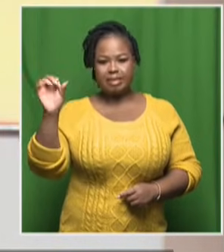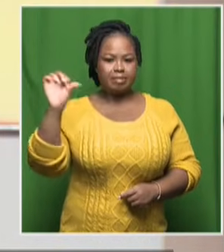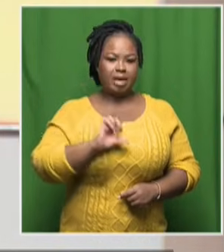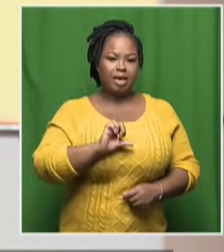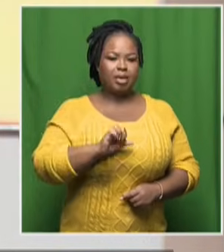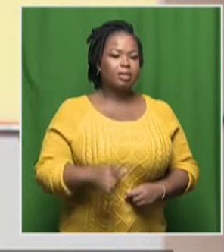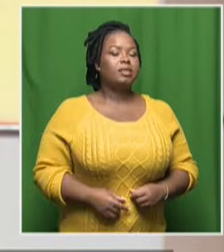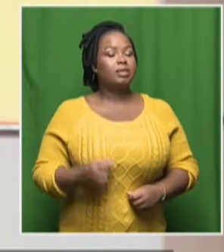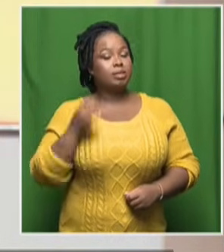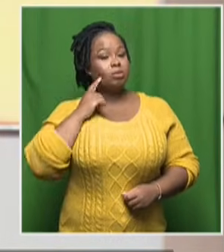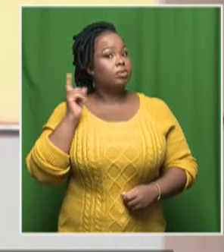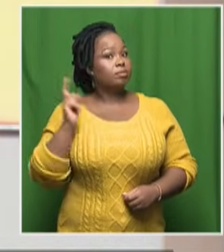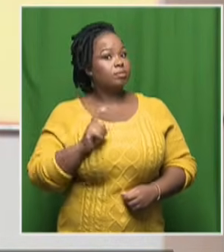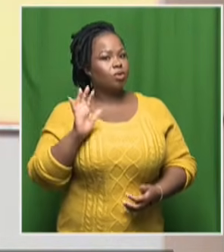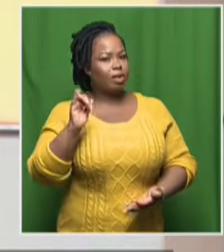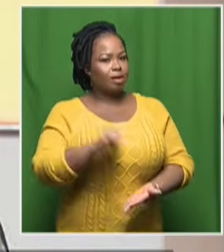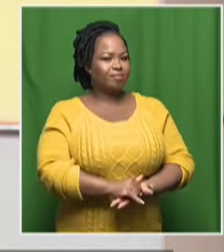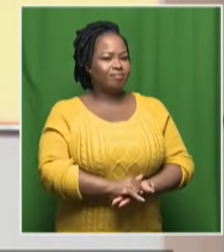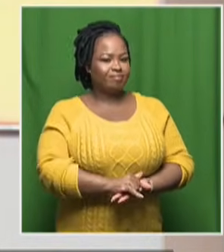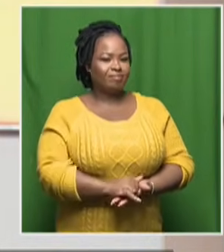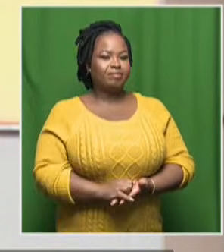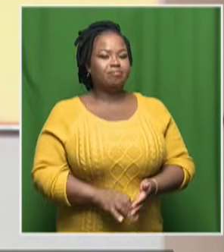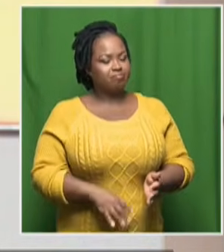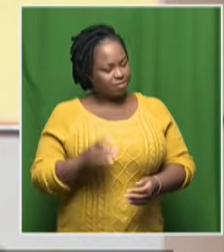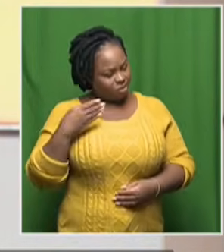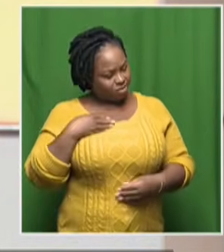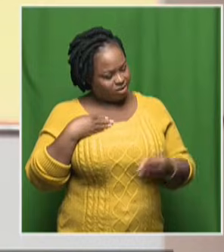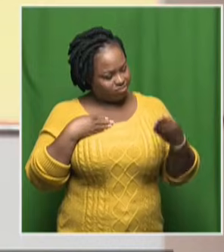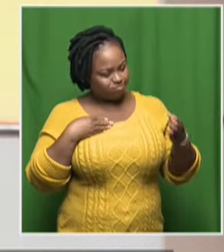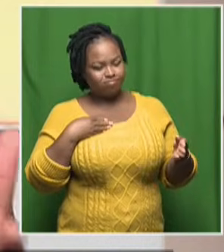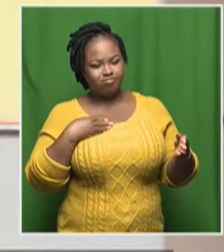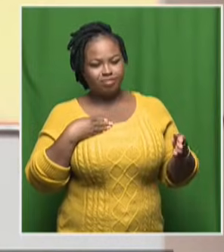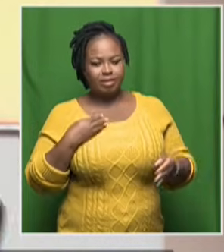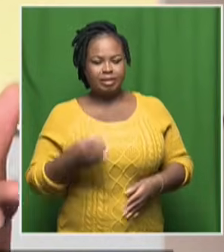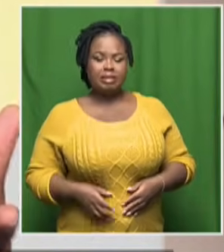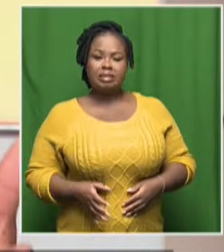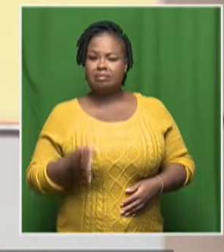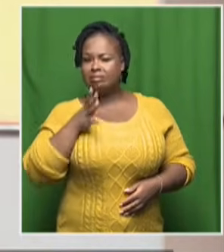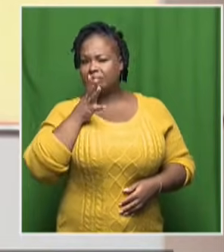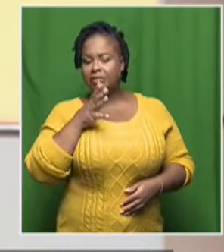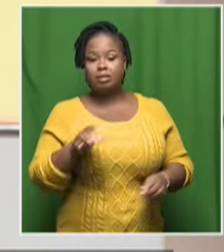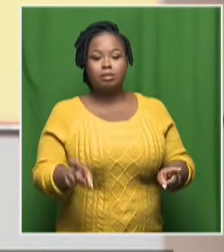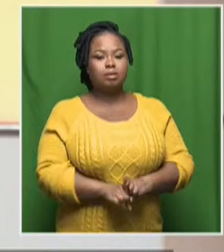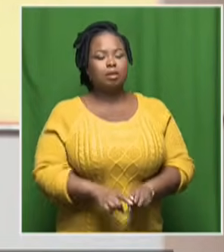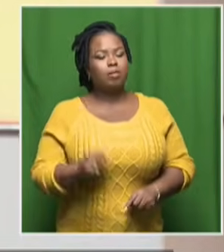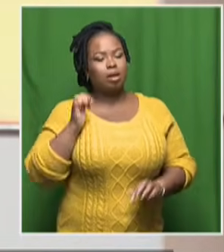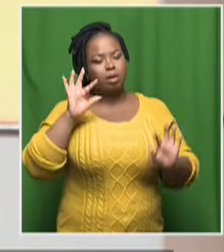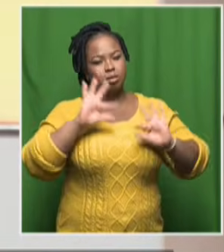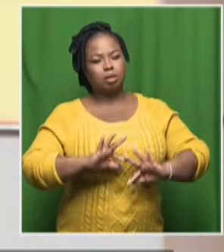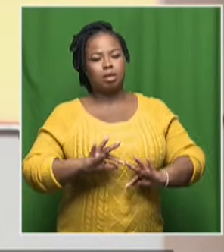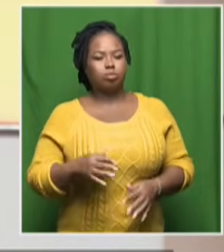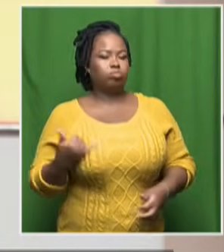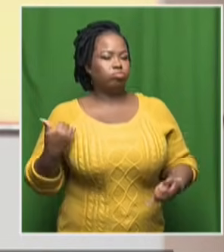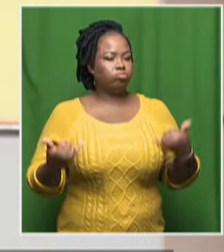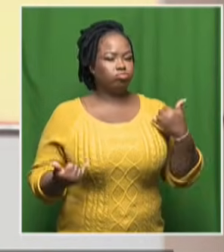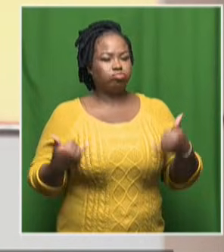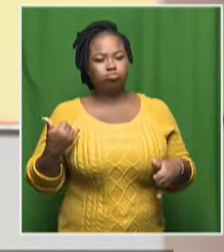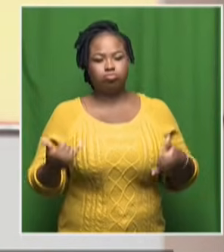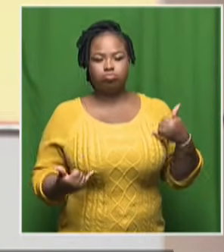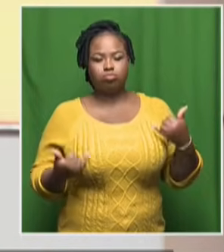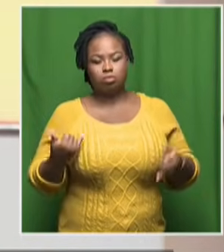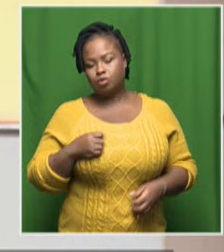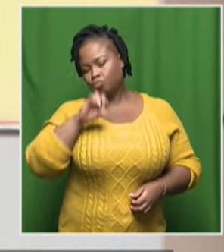they're like, dude, you need to be here. So immediately when I landed, I came through, and apparently it was packed like yesterday. Last night was such a jump. And